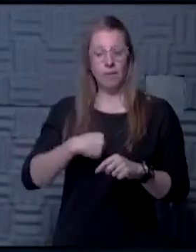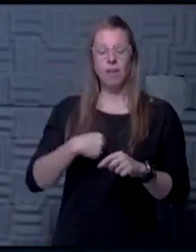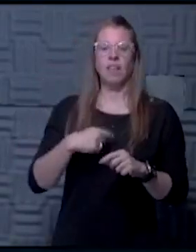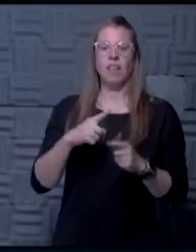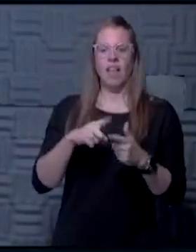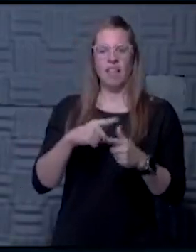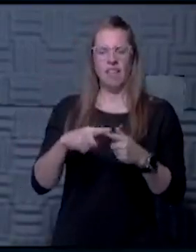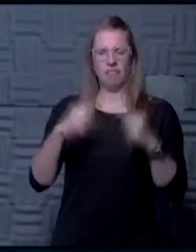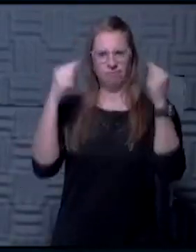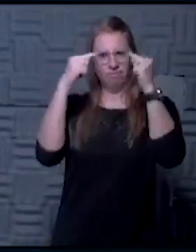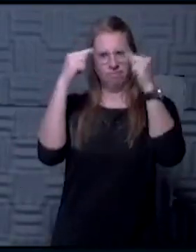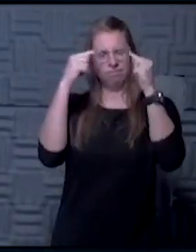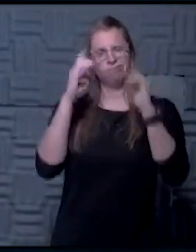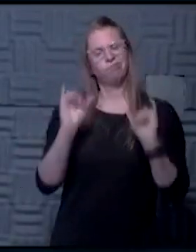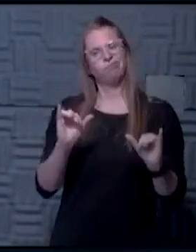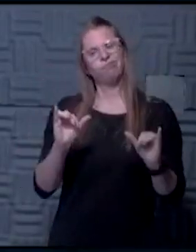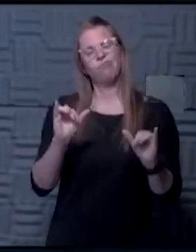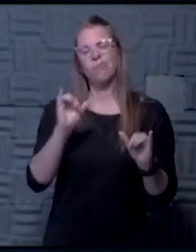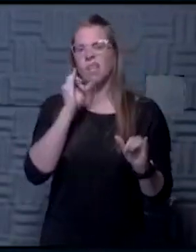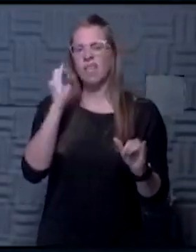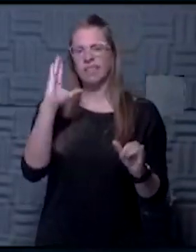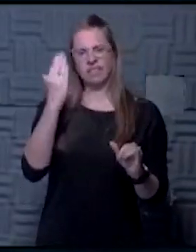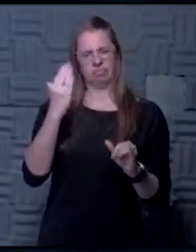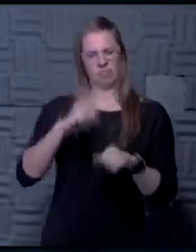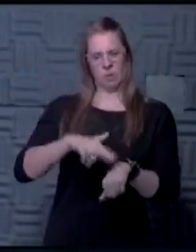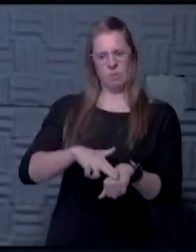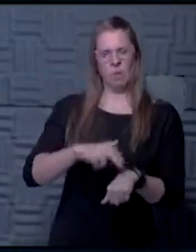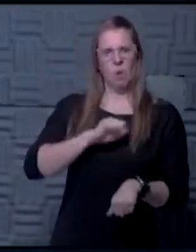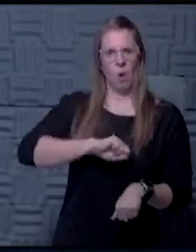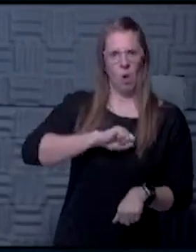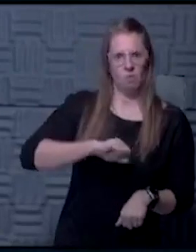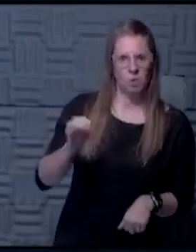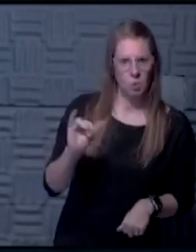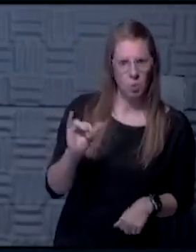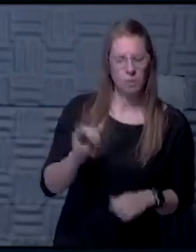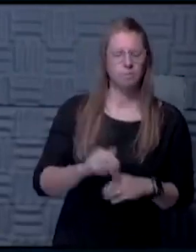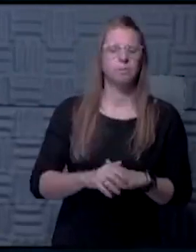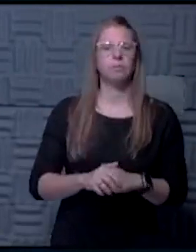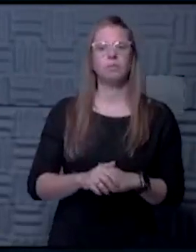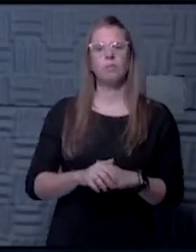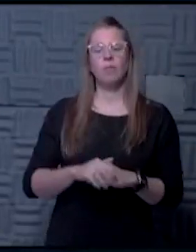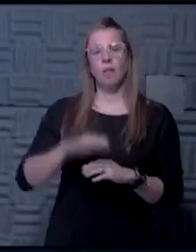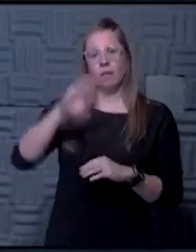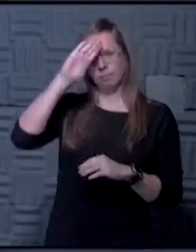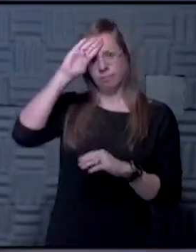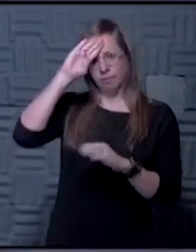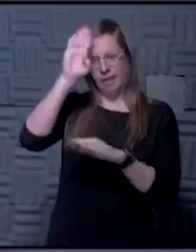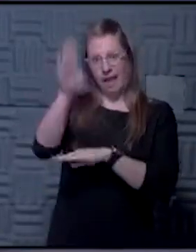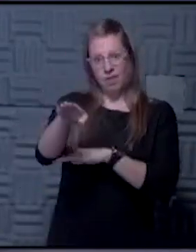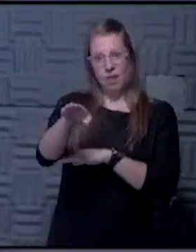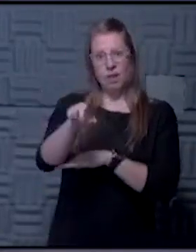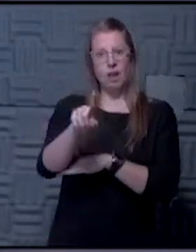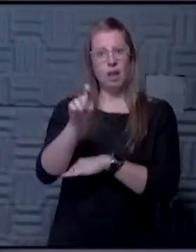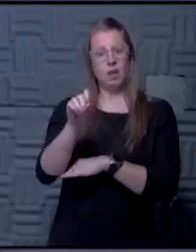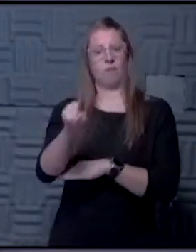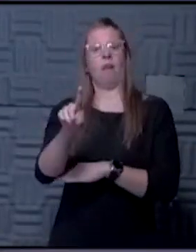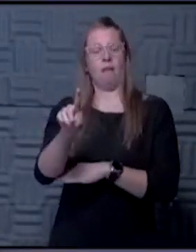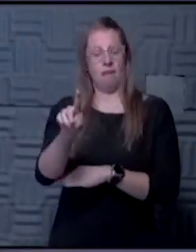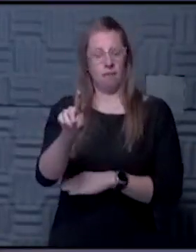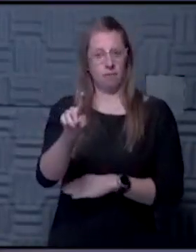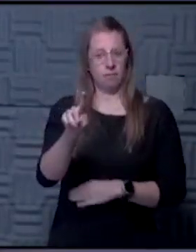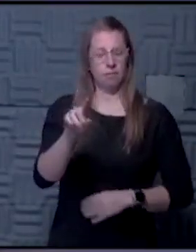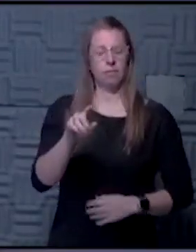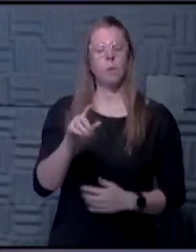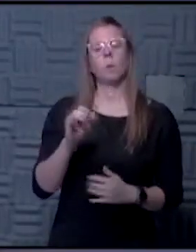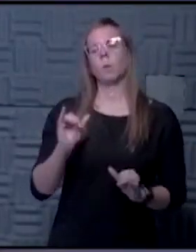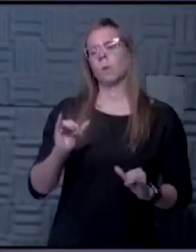getting a migraine, and I was like, well, this doesn't seem normal. Had a cough, and checked my temp again that afternoon. It was 101. And so then I